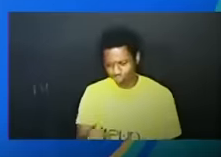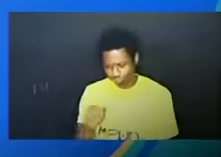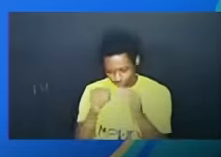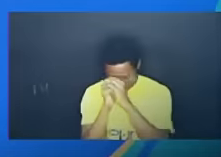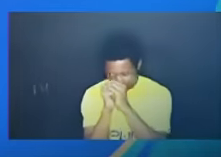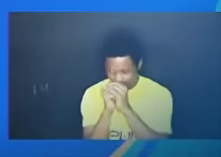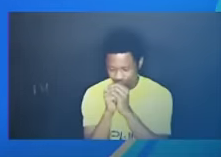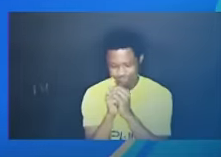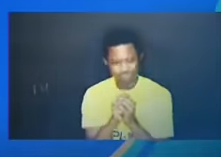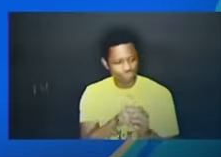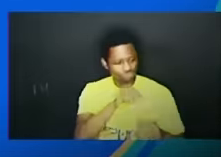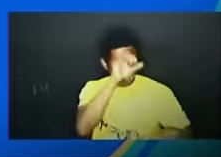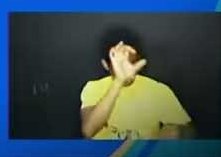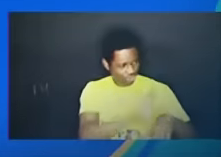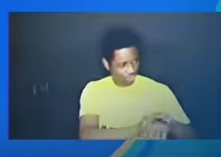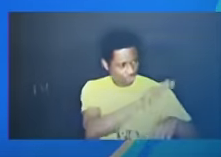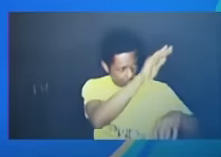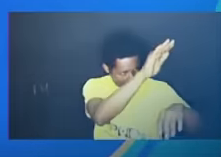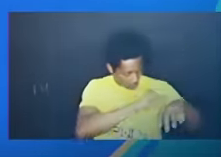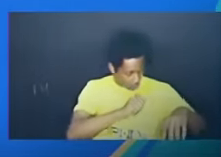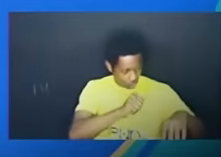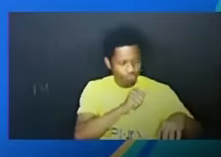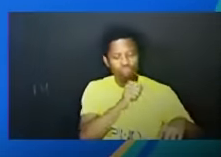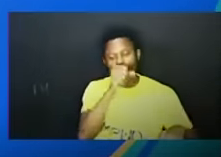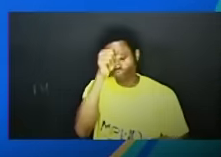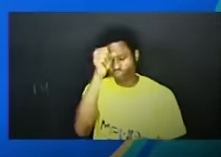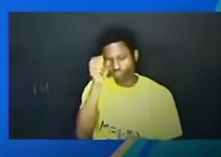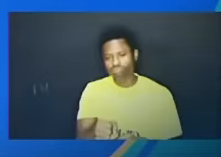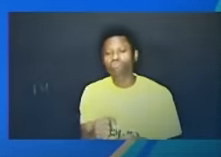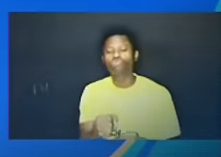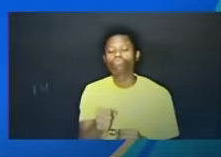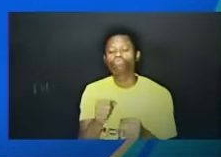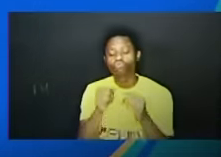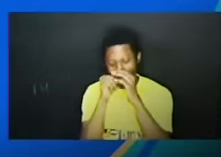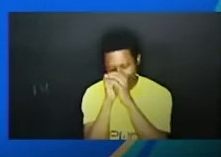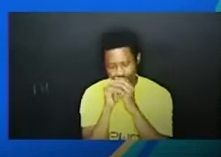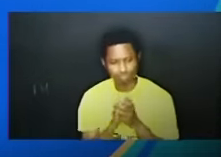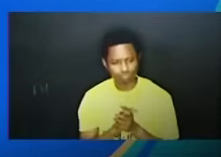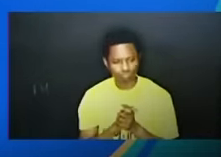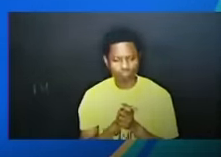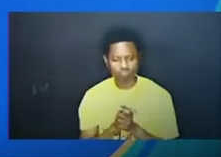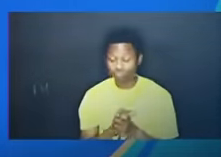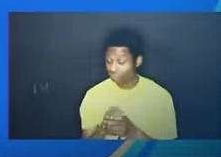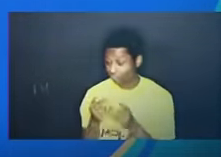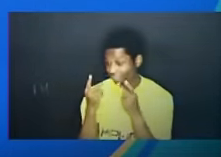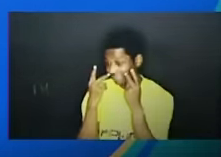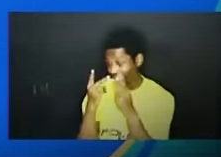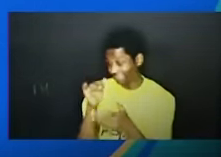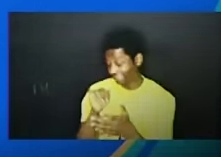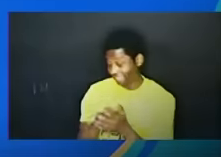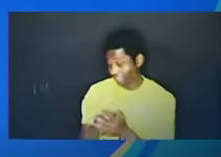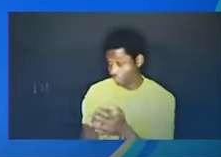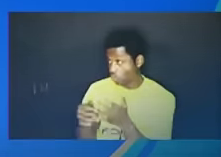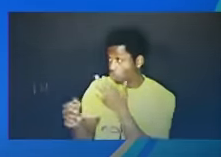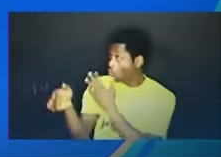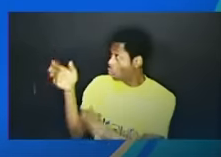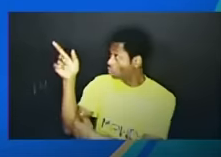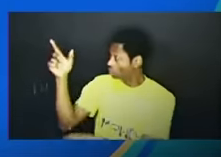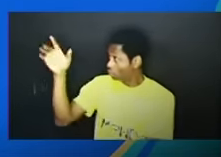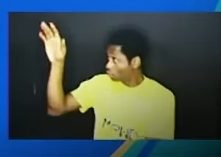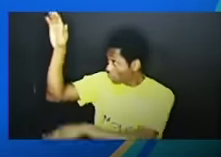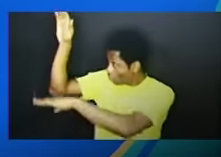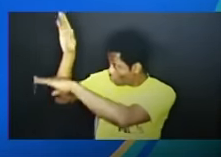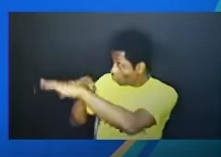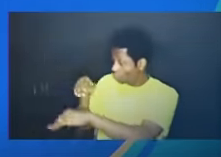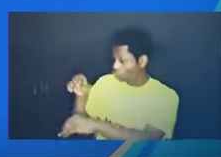The church called to worship. We saw that God called Israel out of Egypt to